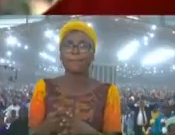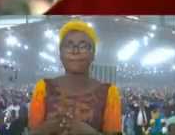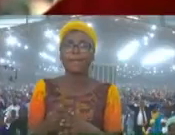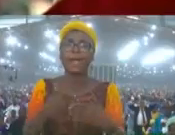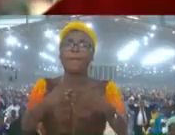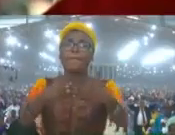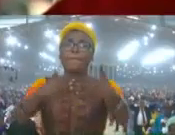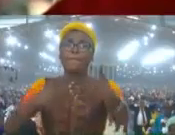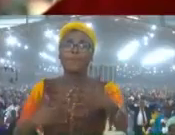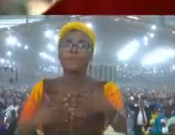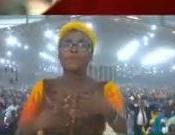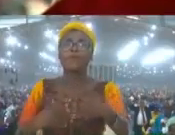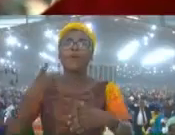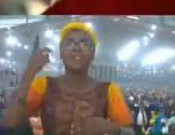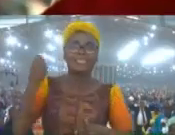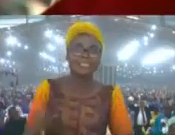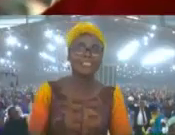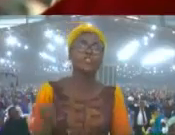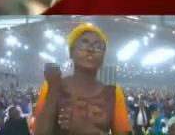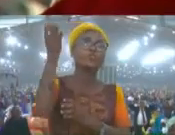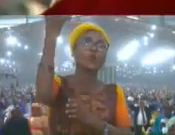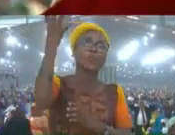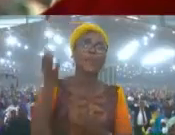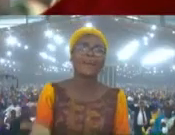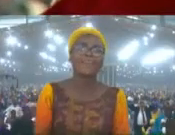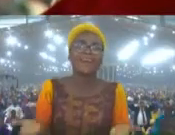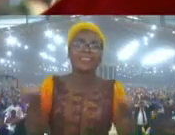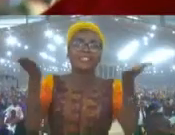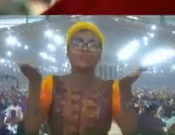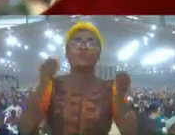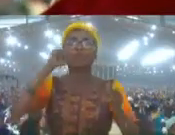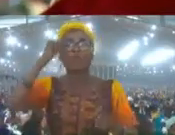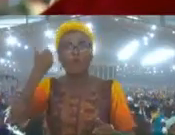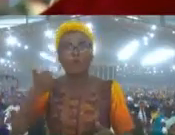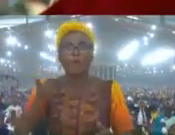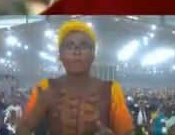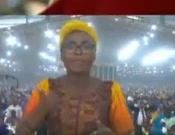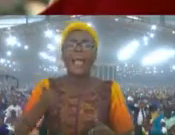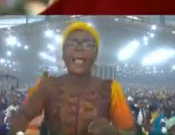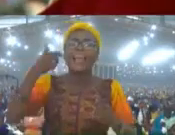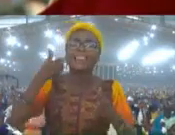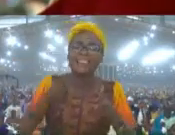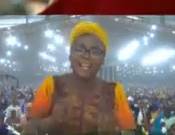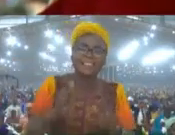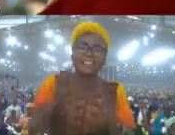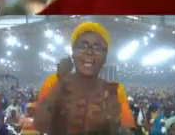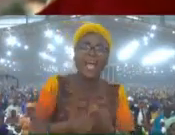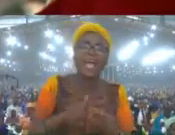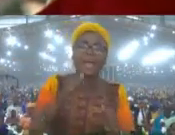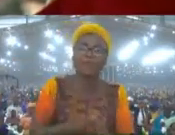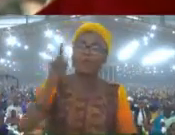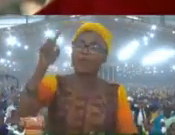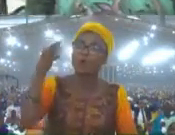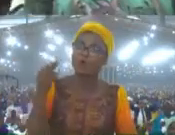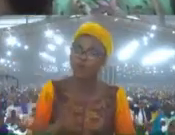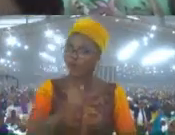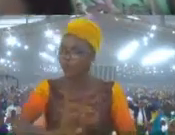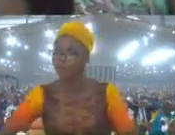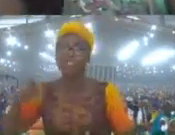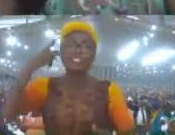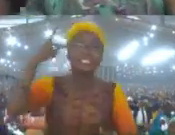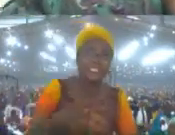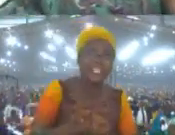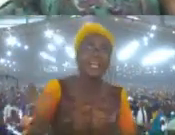Before the sun rises tomorrow, let every one of your children sing a new song.